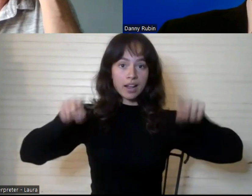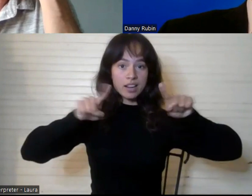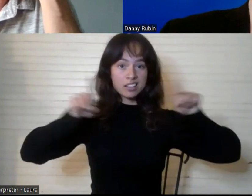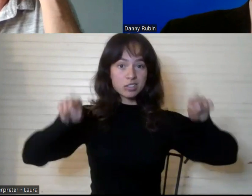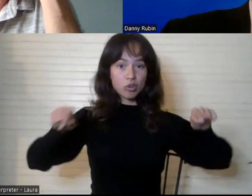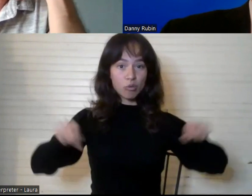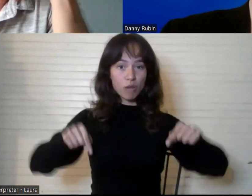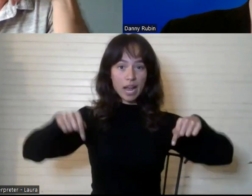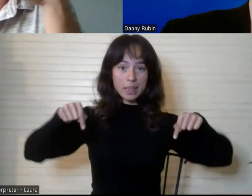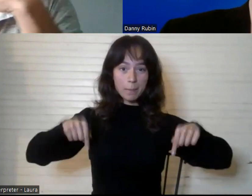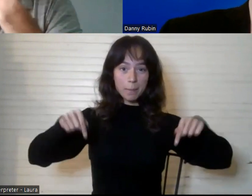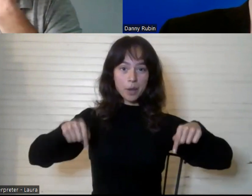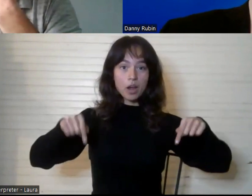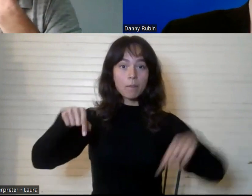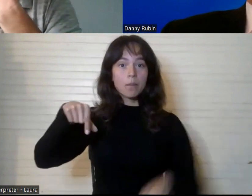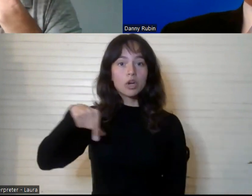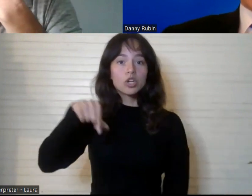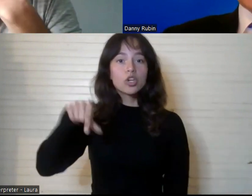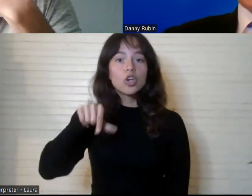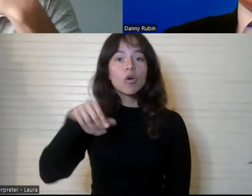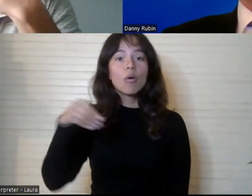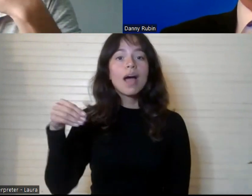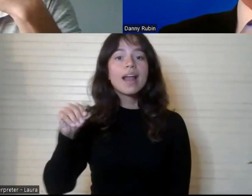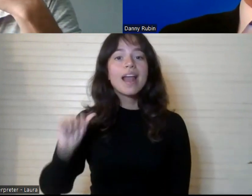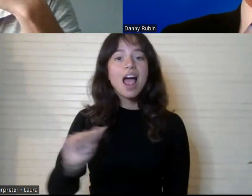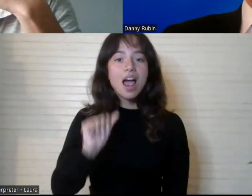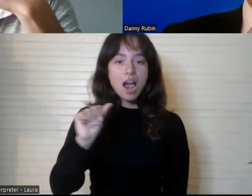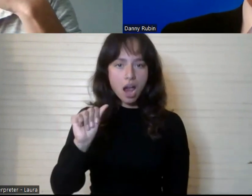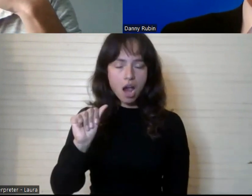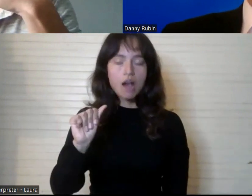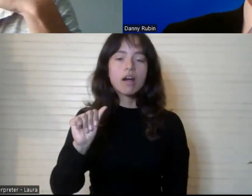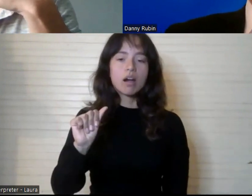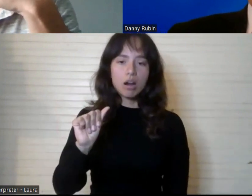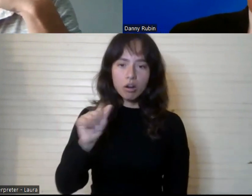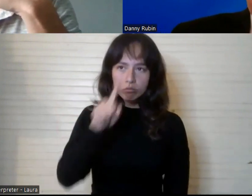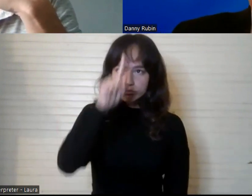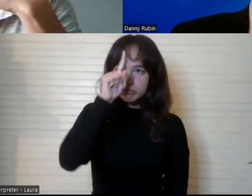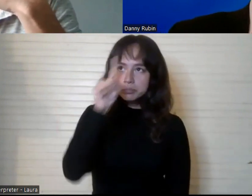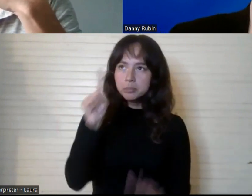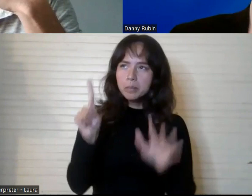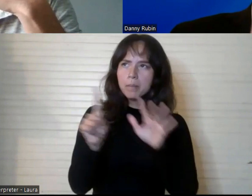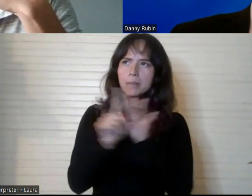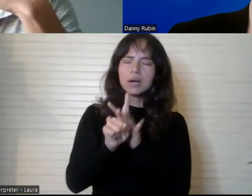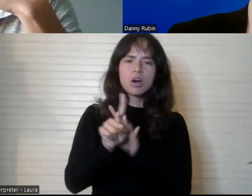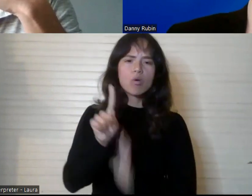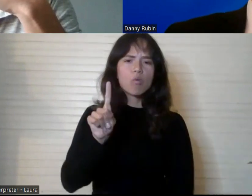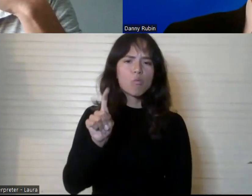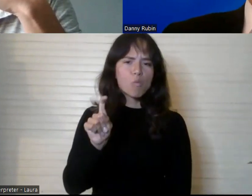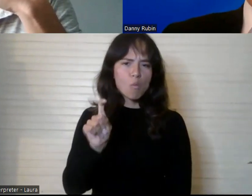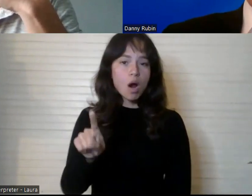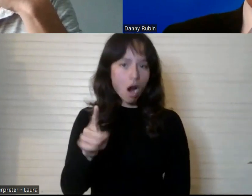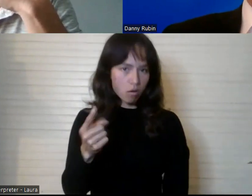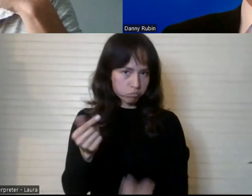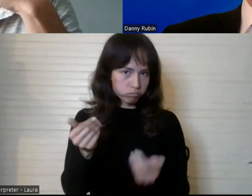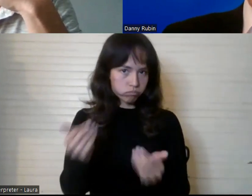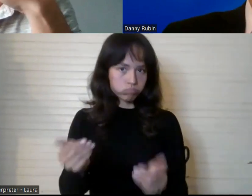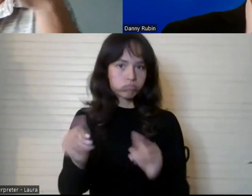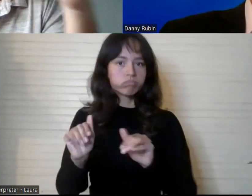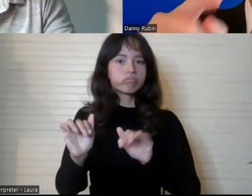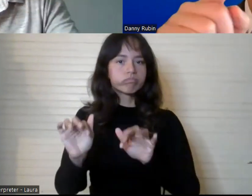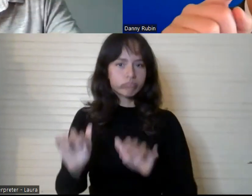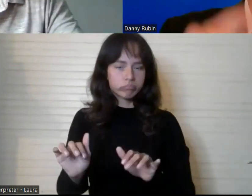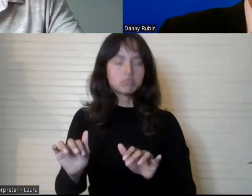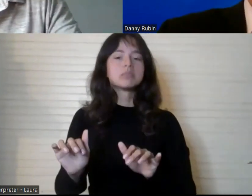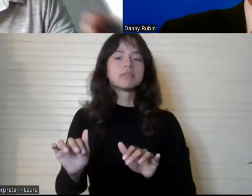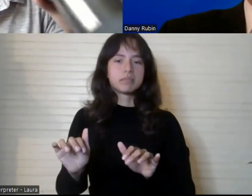in your own questions. Put your questions for Don, and I will pick them out as we go. But and when you